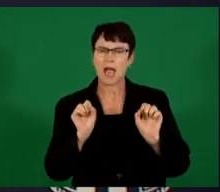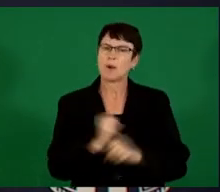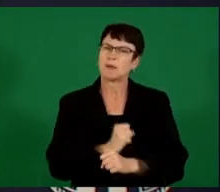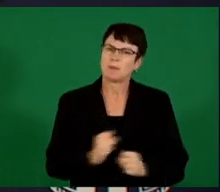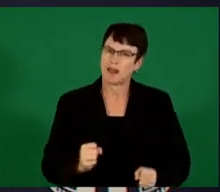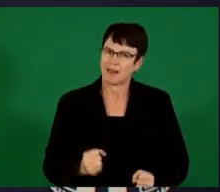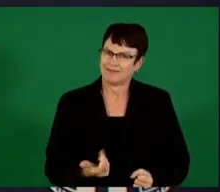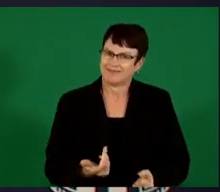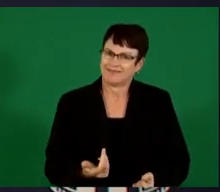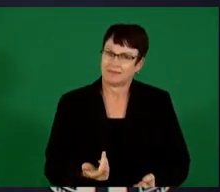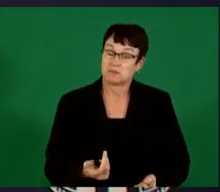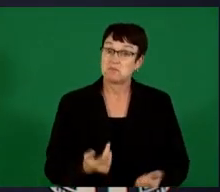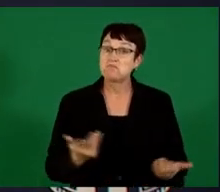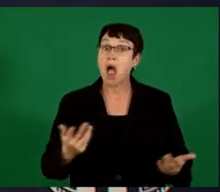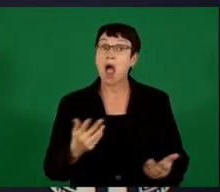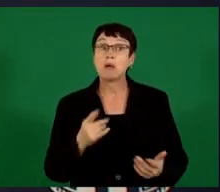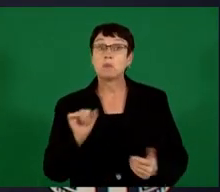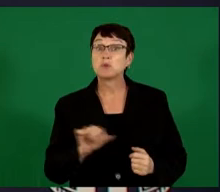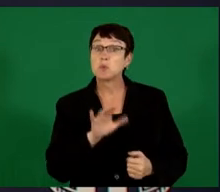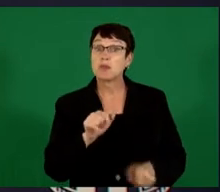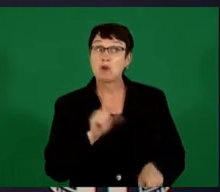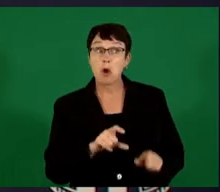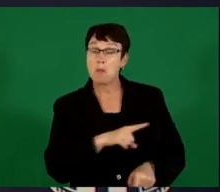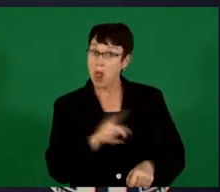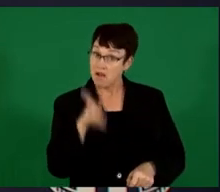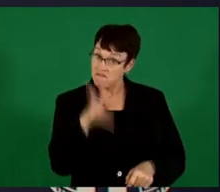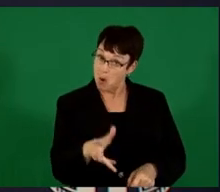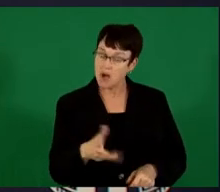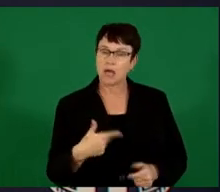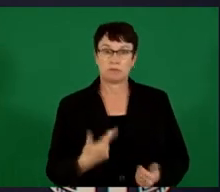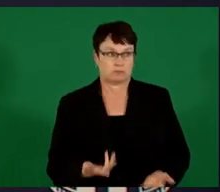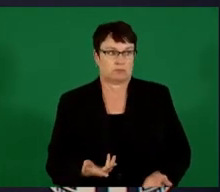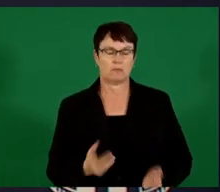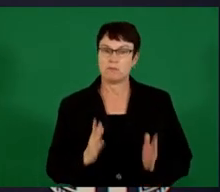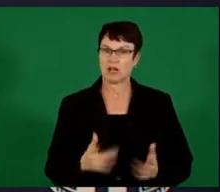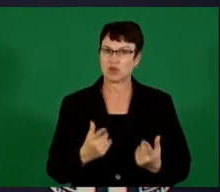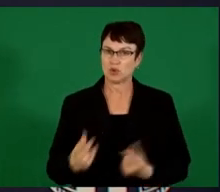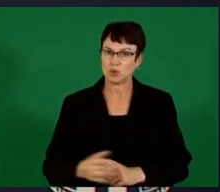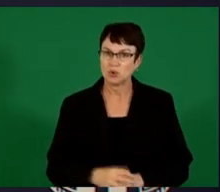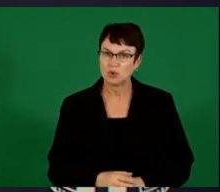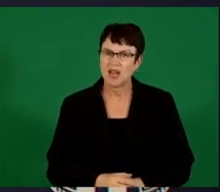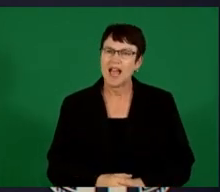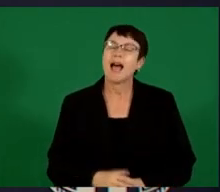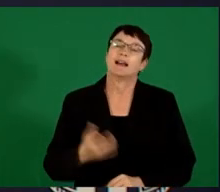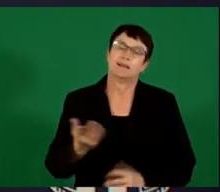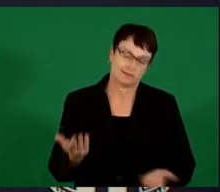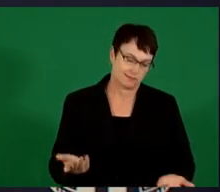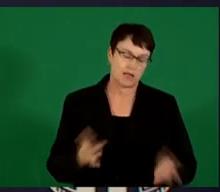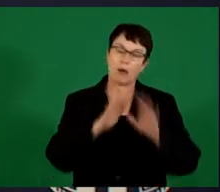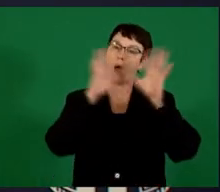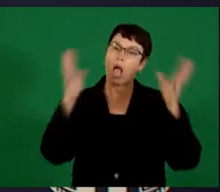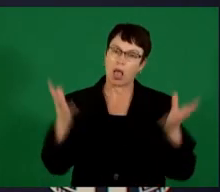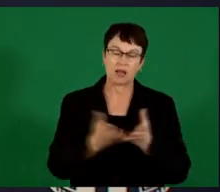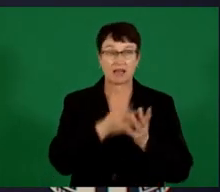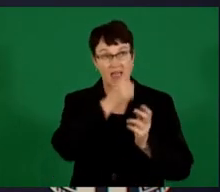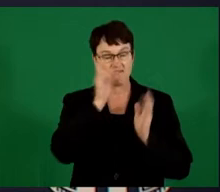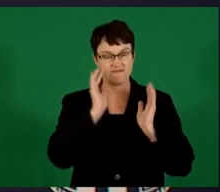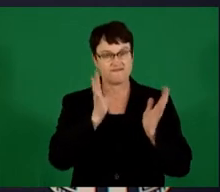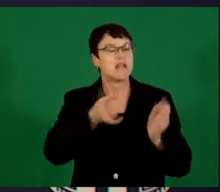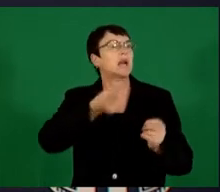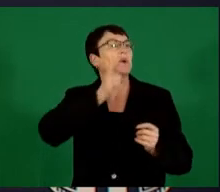country decide that is what they want, it can be done. It's not like these experiments have not been tried elsewhere.